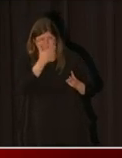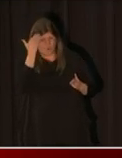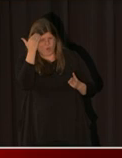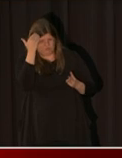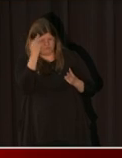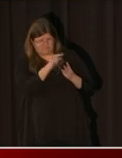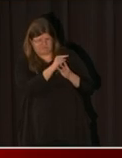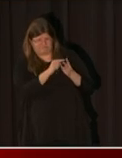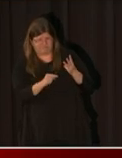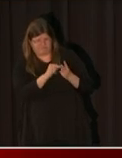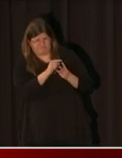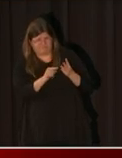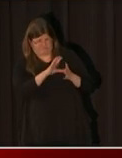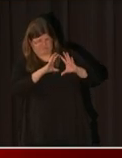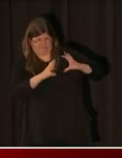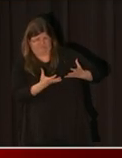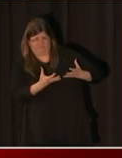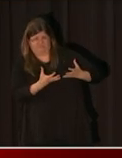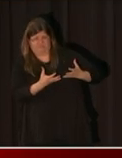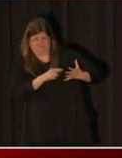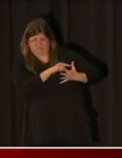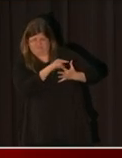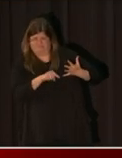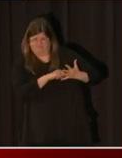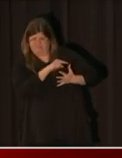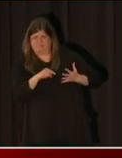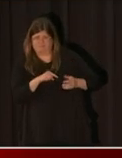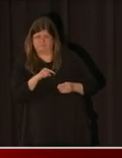of basically neighborhood